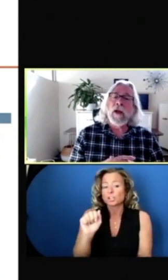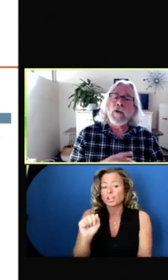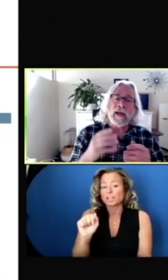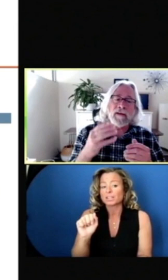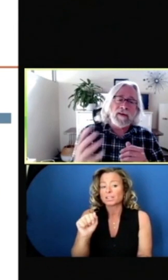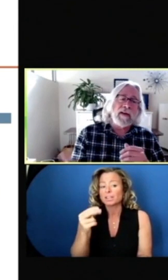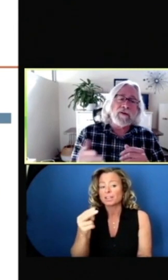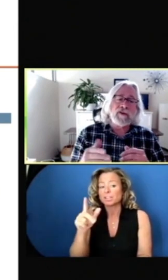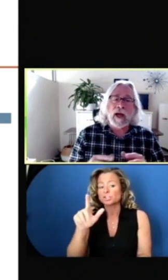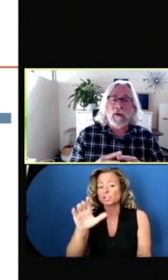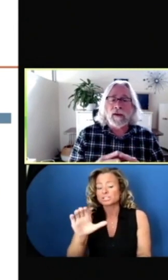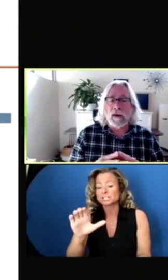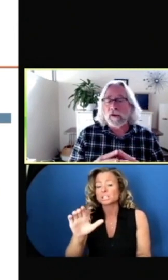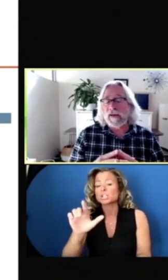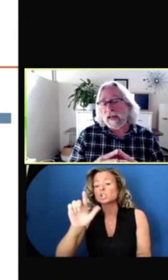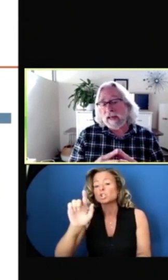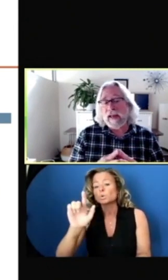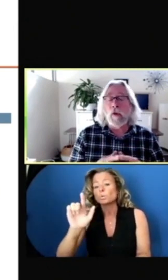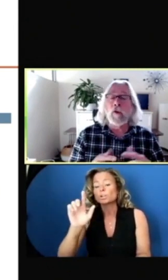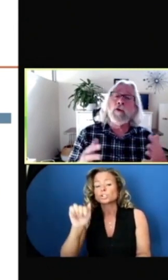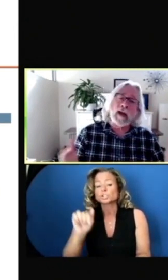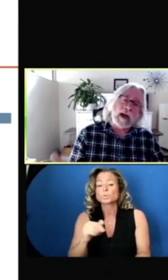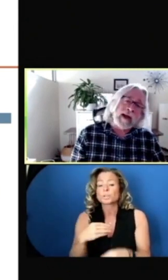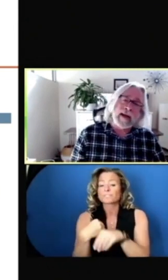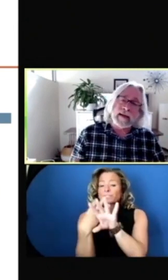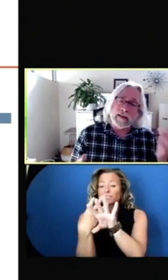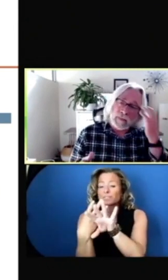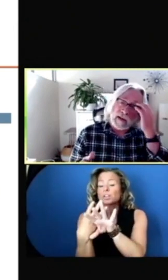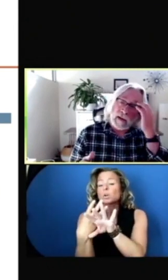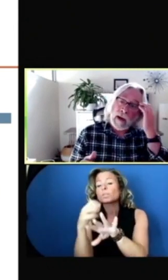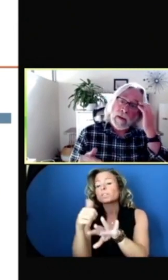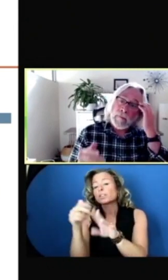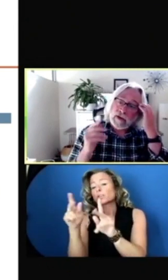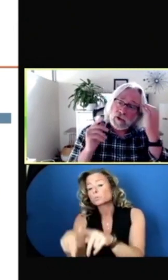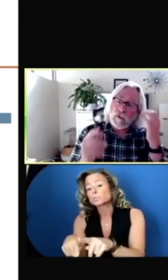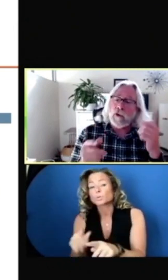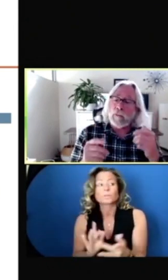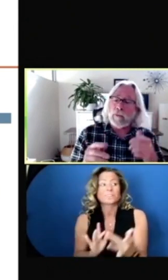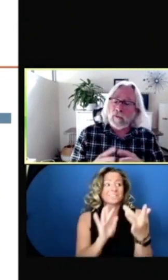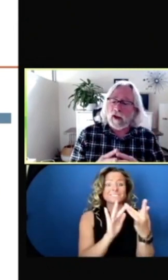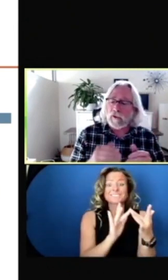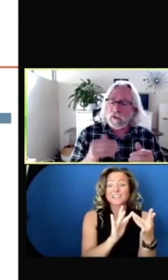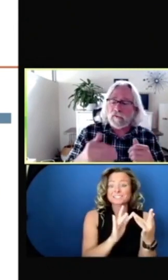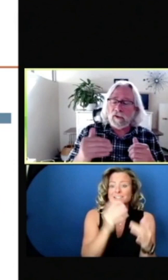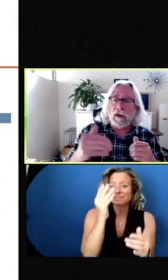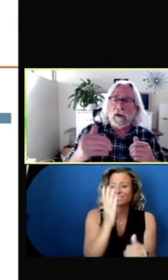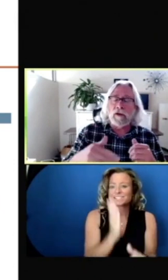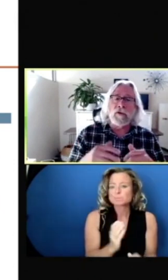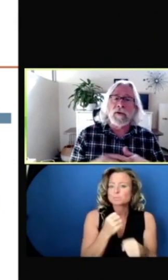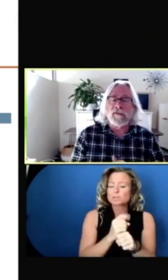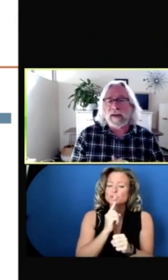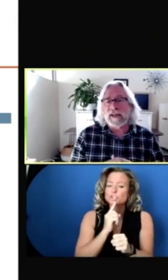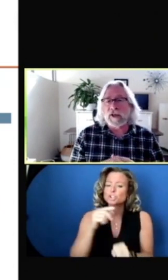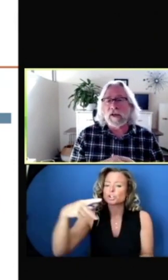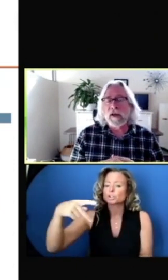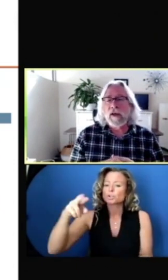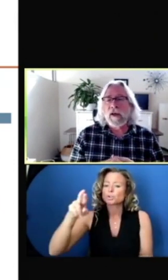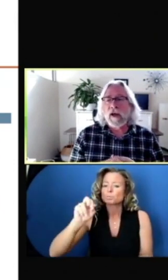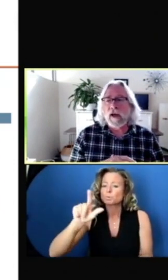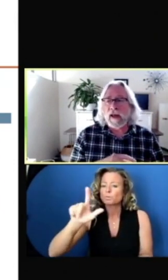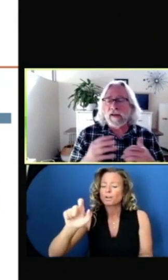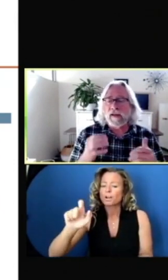IHAHLC21. You can video chat with another attendee, or you can contact a speaker. Make sure in your profile you filled out all of your